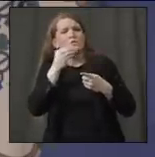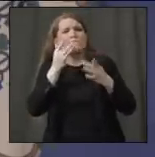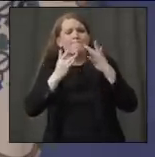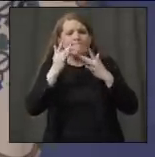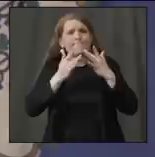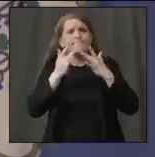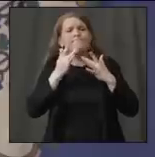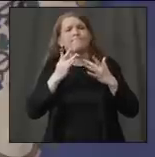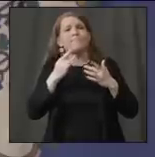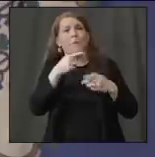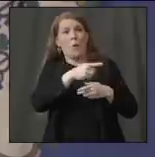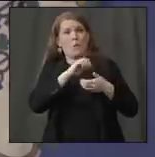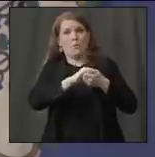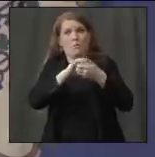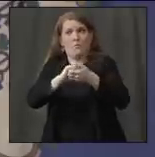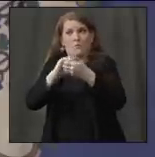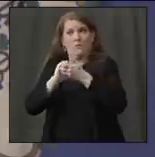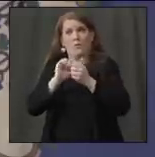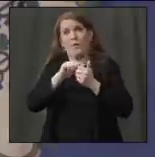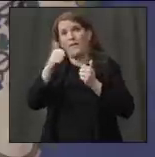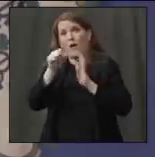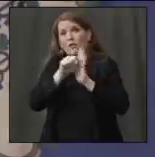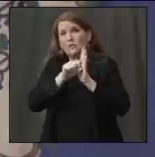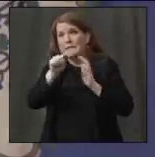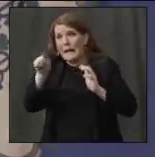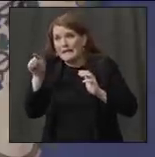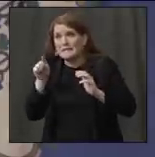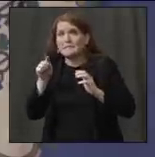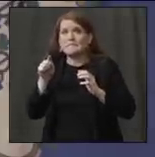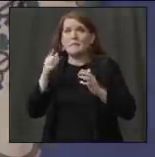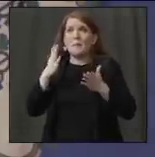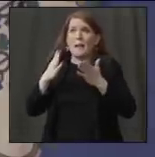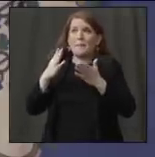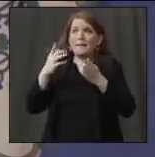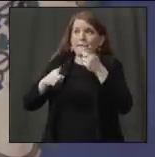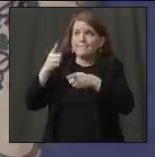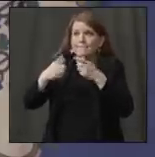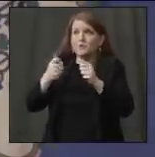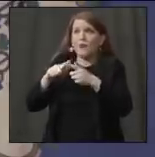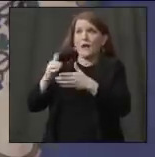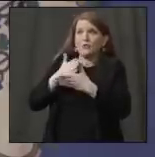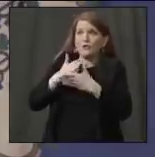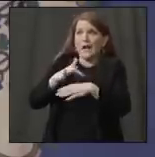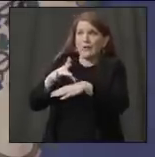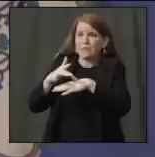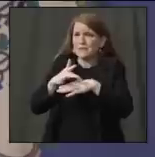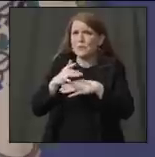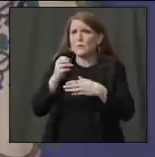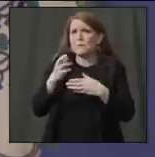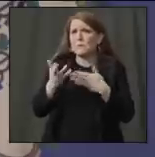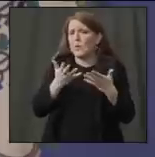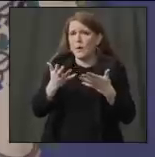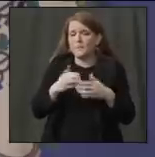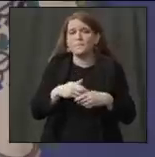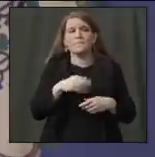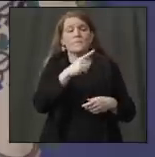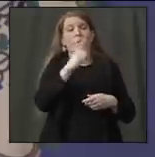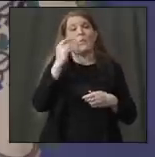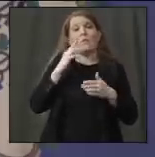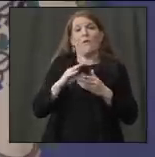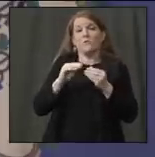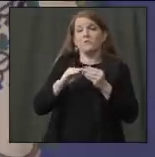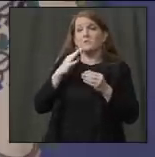sharing resources? That's a really good question. I don't know whether, Brian, you were on that. It has not come up in any of